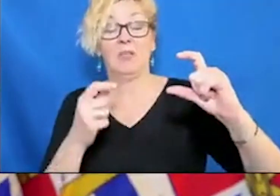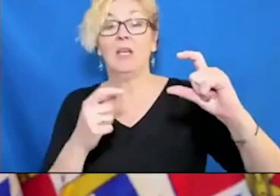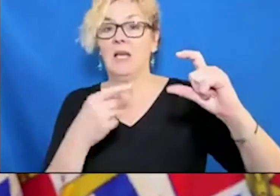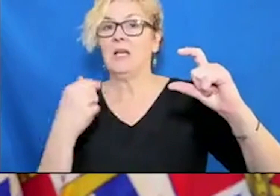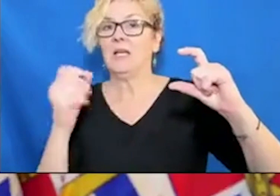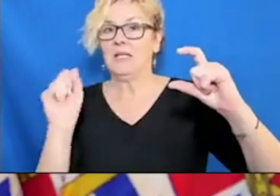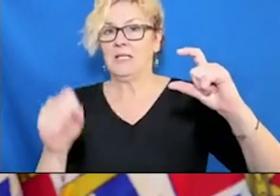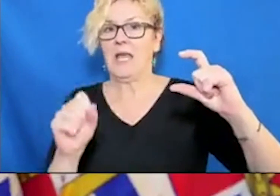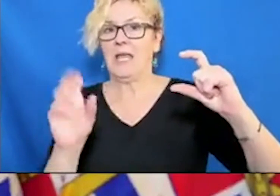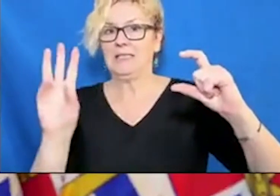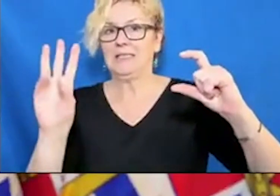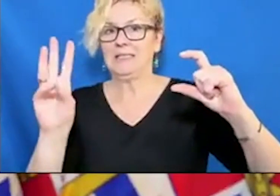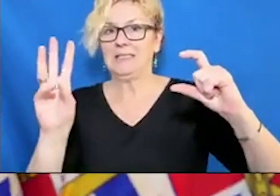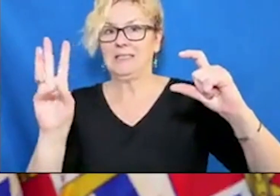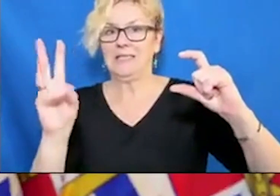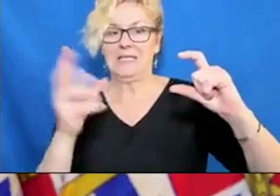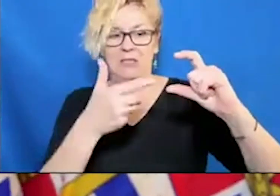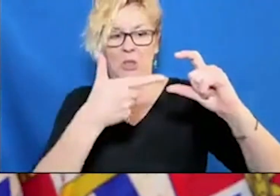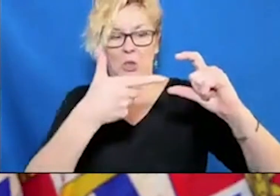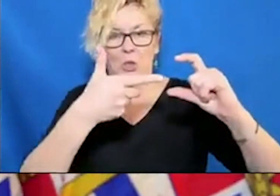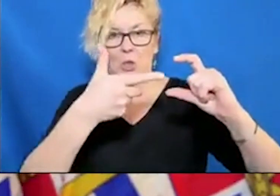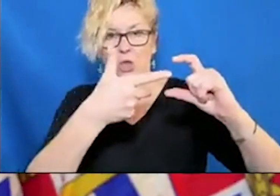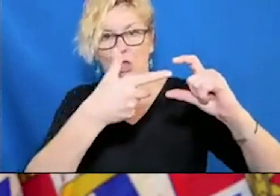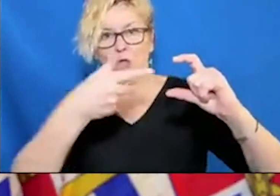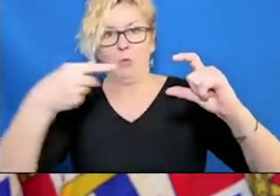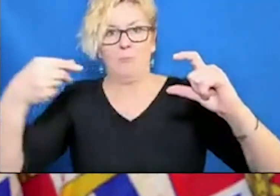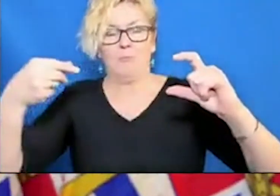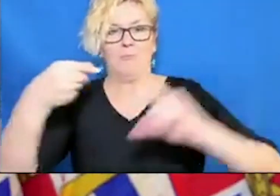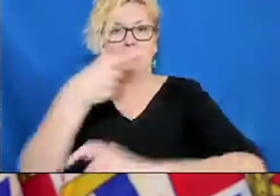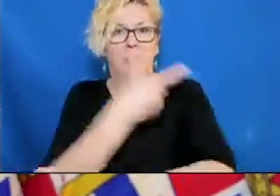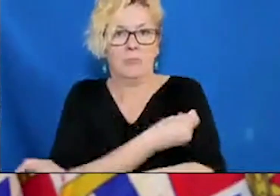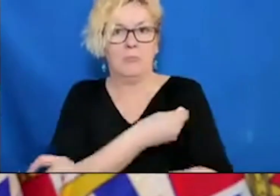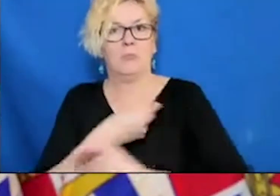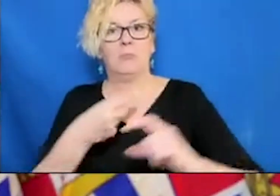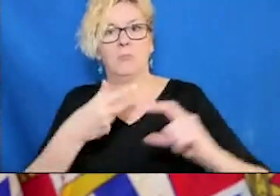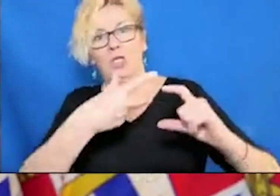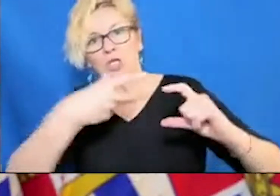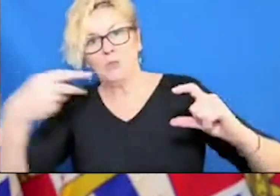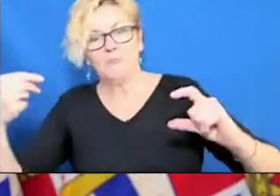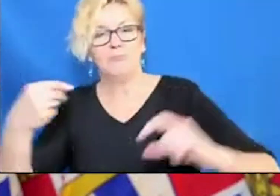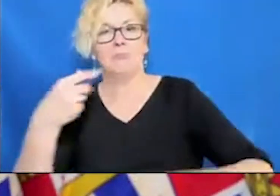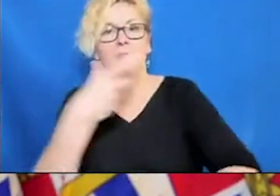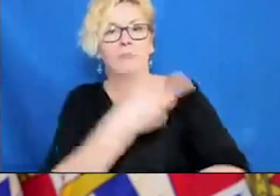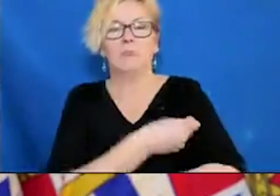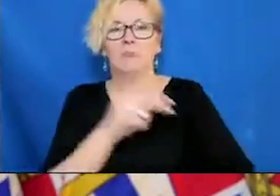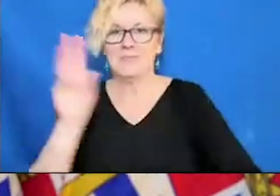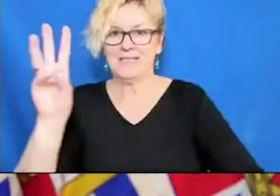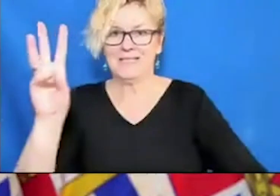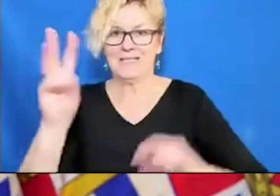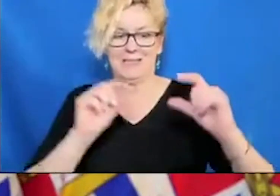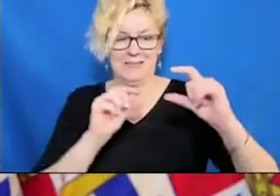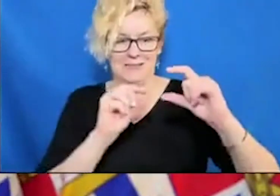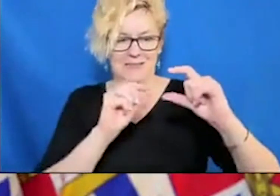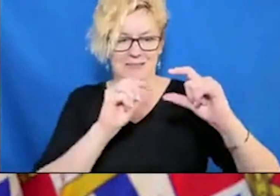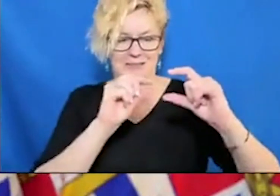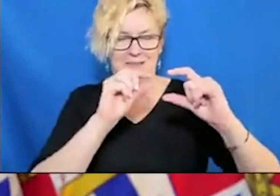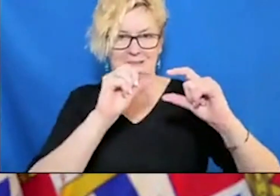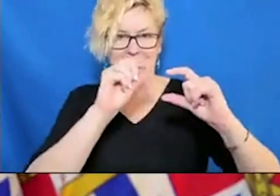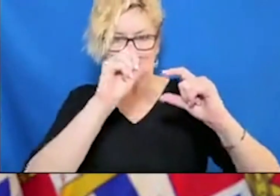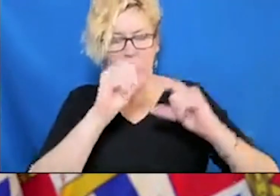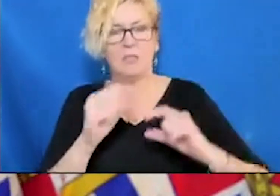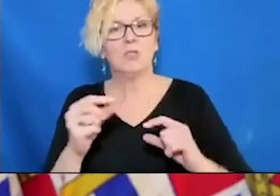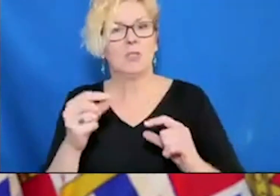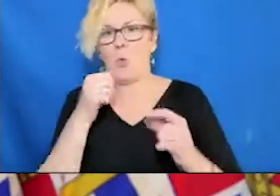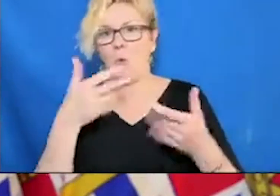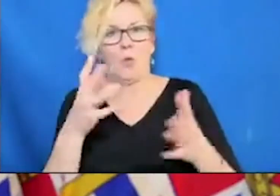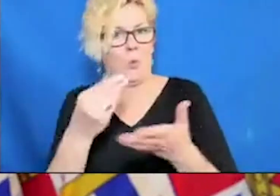that we have just enough drawn up and out of the freezer so that it meets the needs of the patients as there are the people who are going